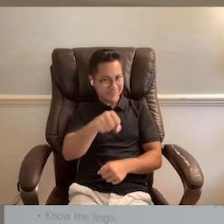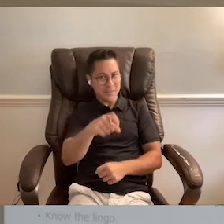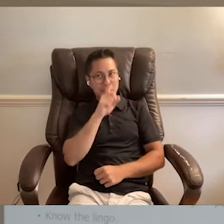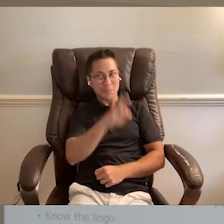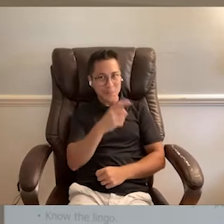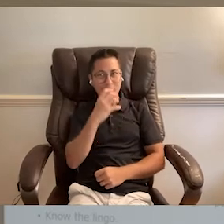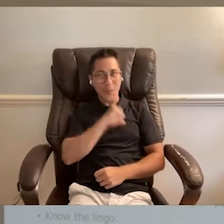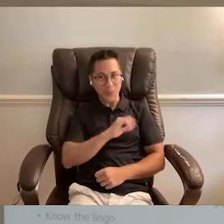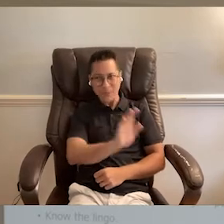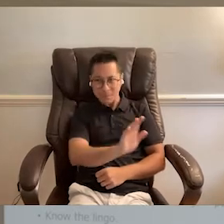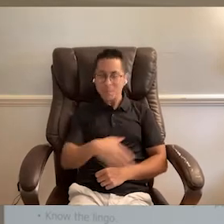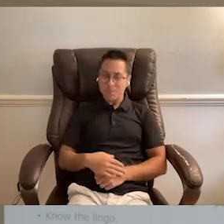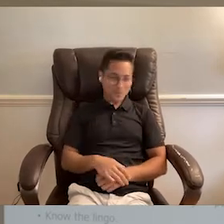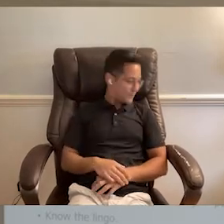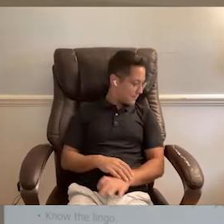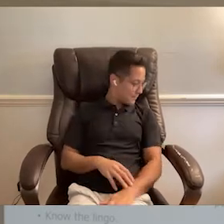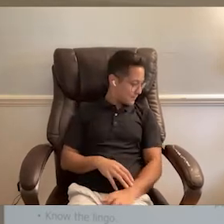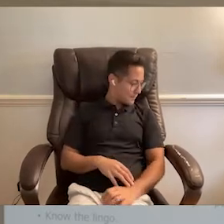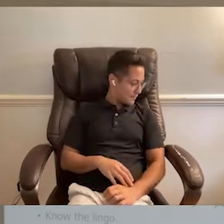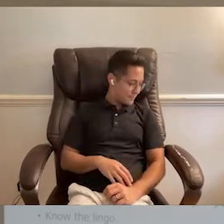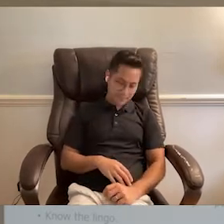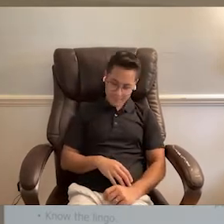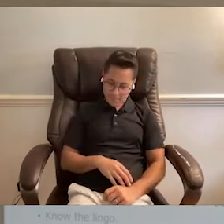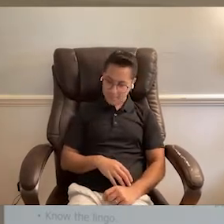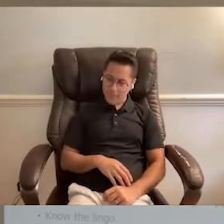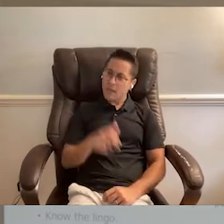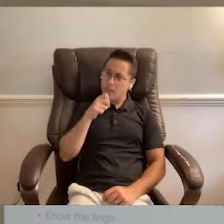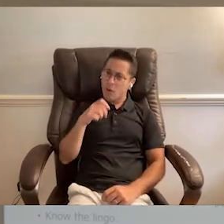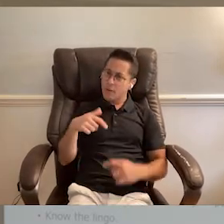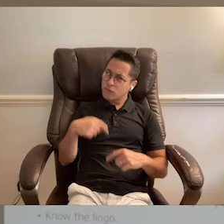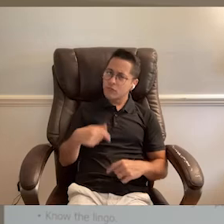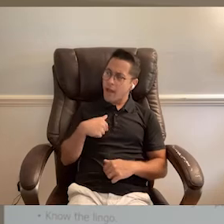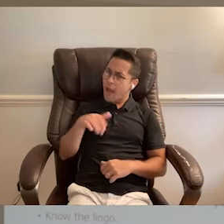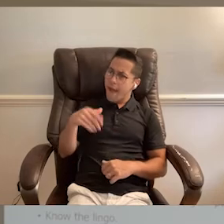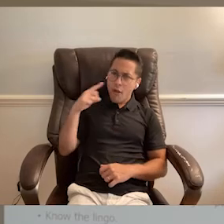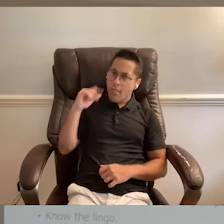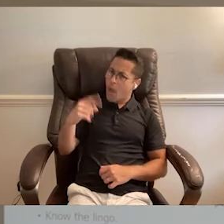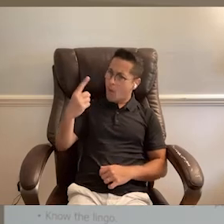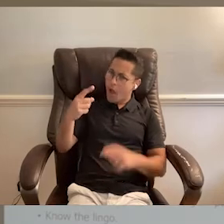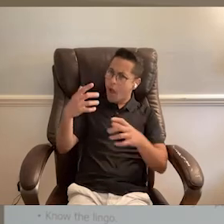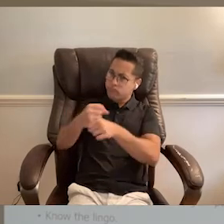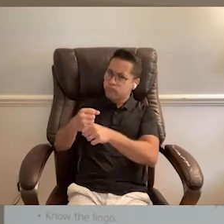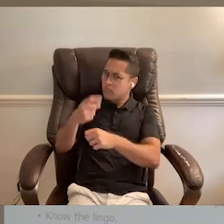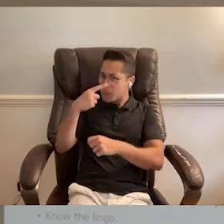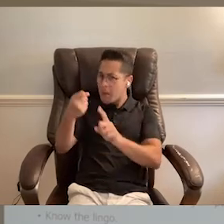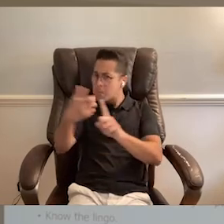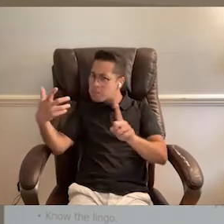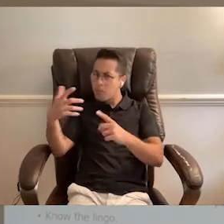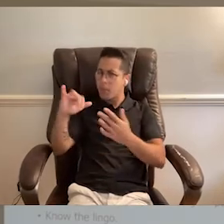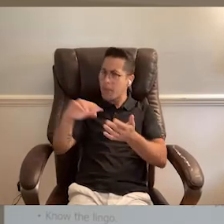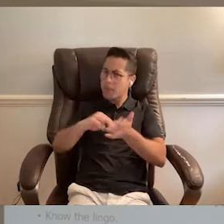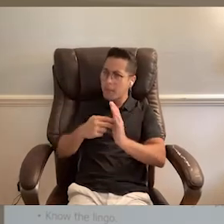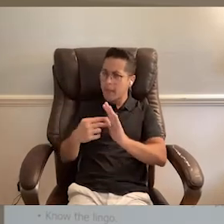So don't be afraid to say, I haven't heard that one before. Can you explain it and what it means? Because that's your right as a